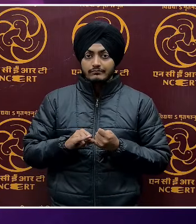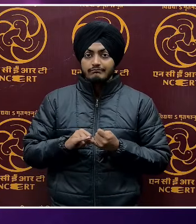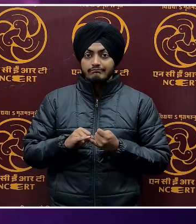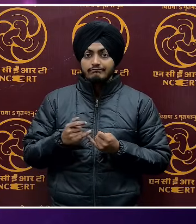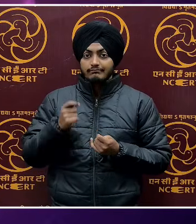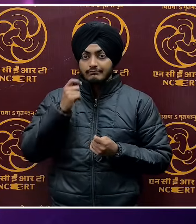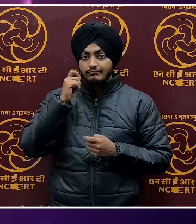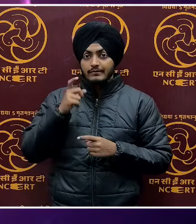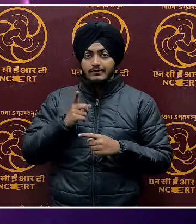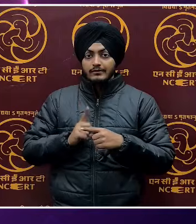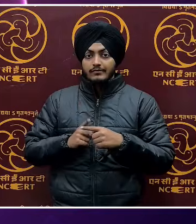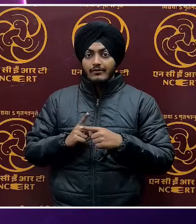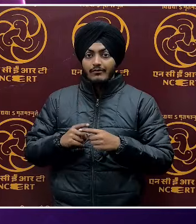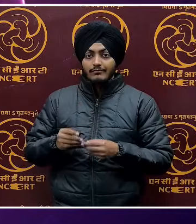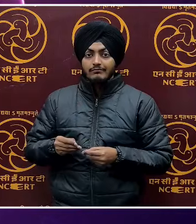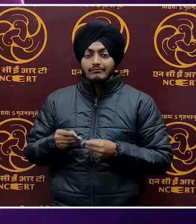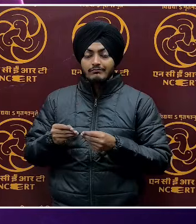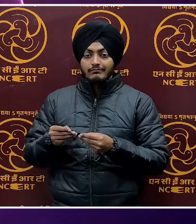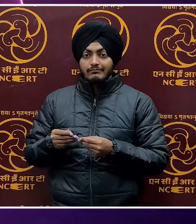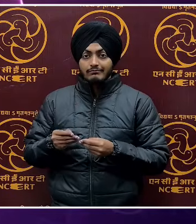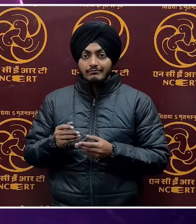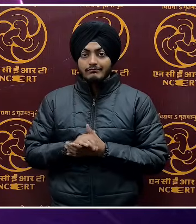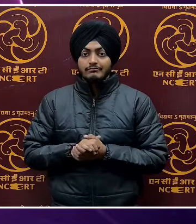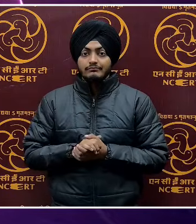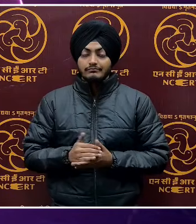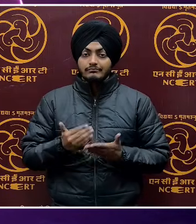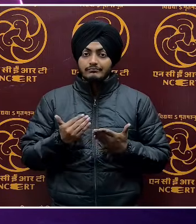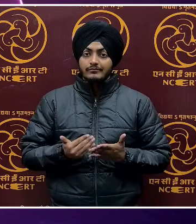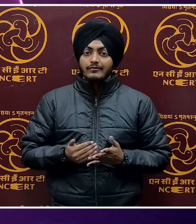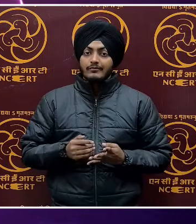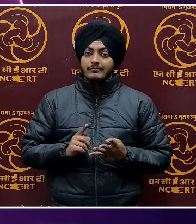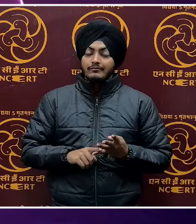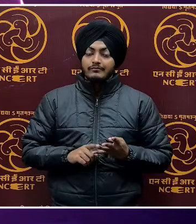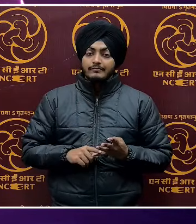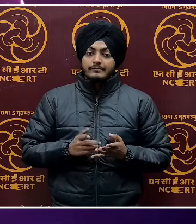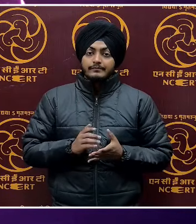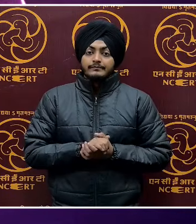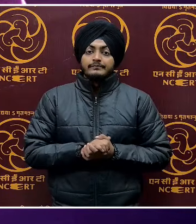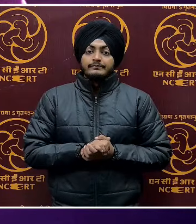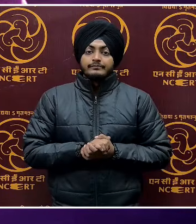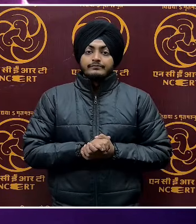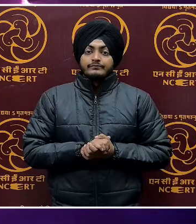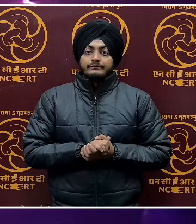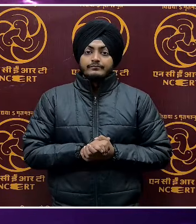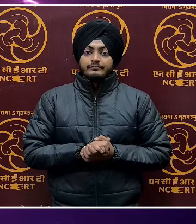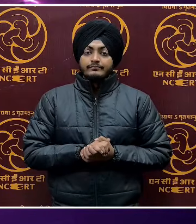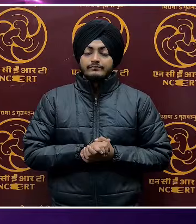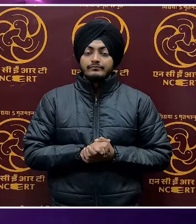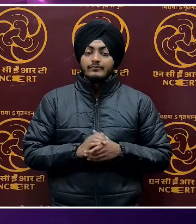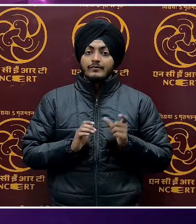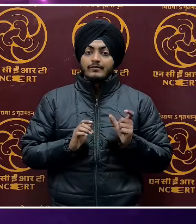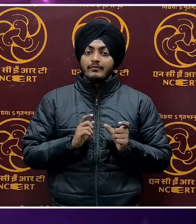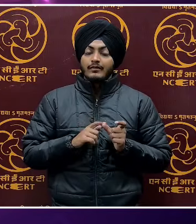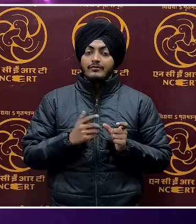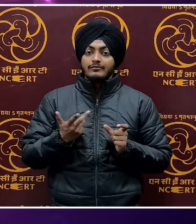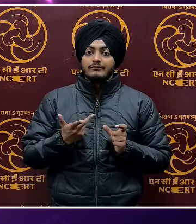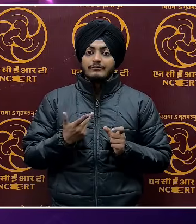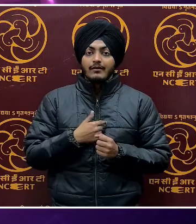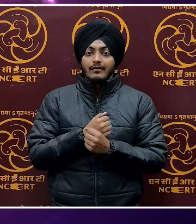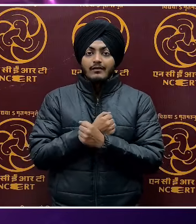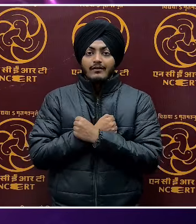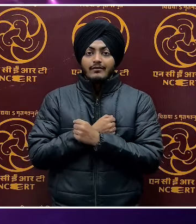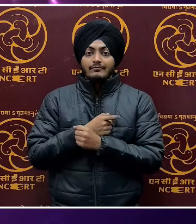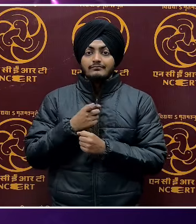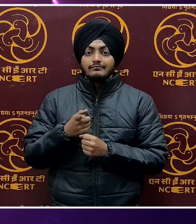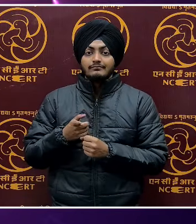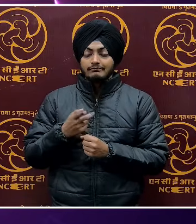action, being kind. Okay. Yeah. Now the next word is words of. Words of love. Yes,